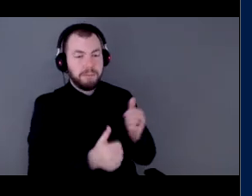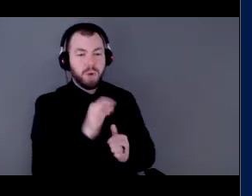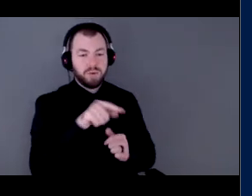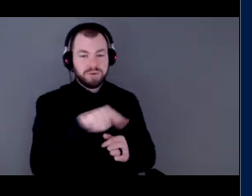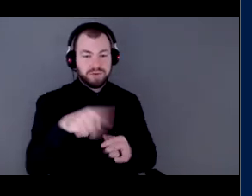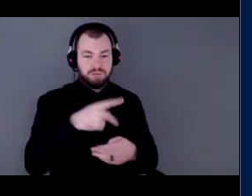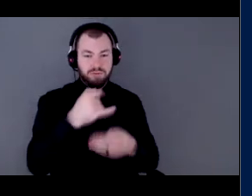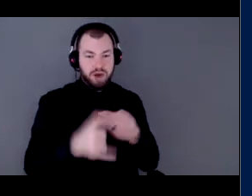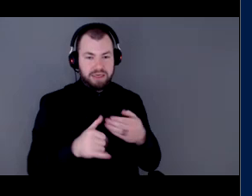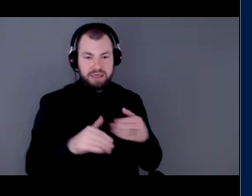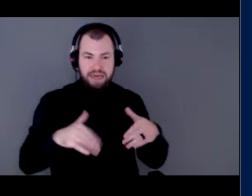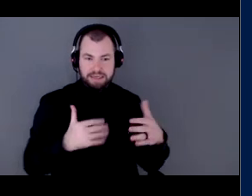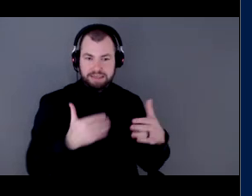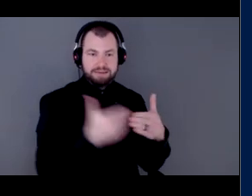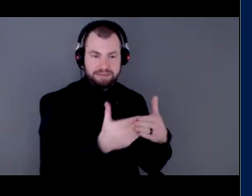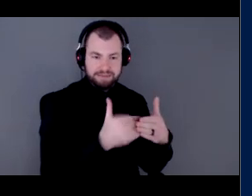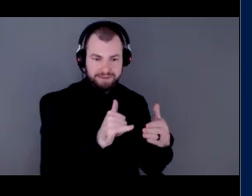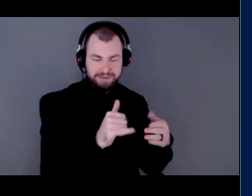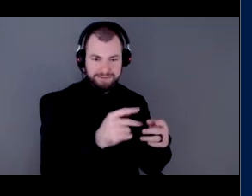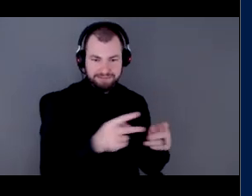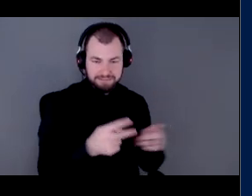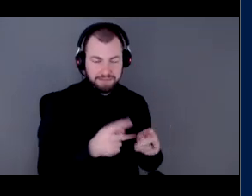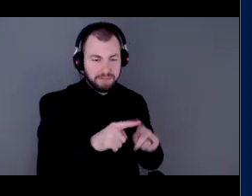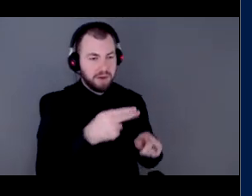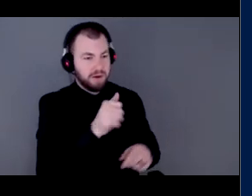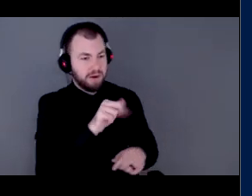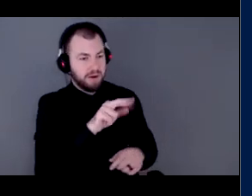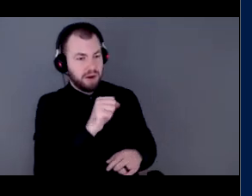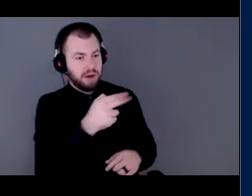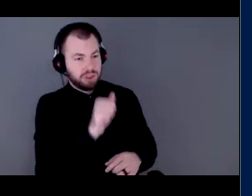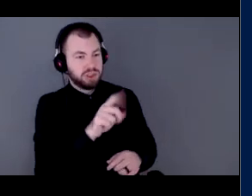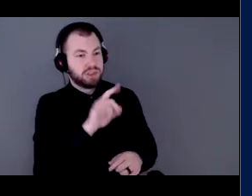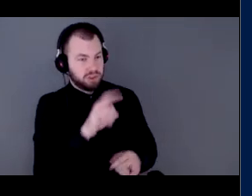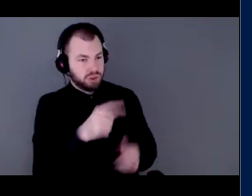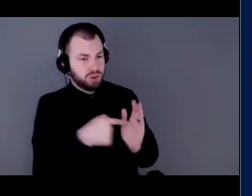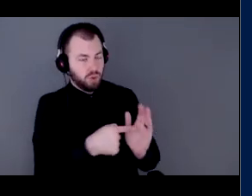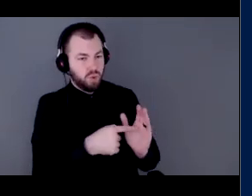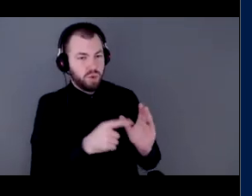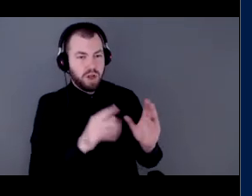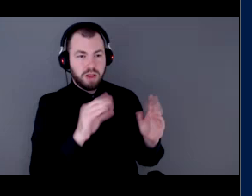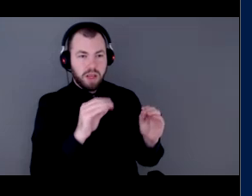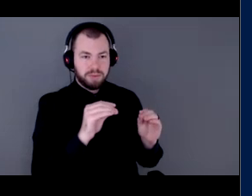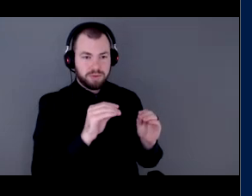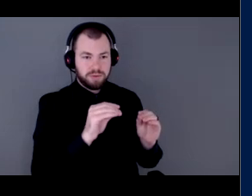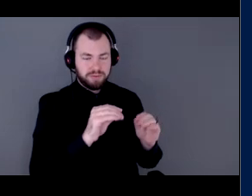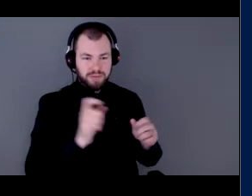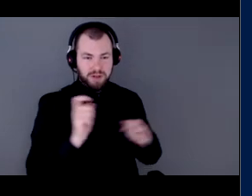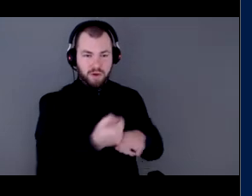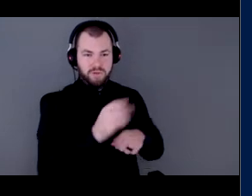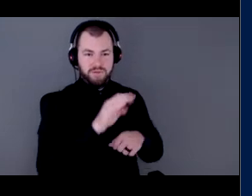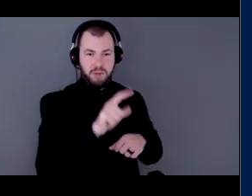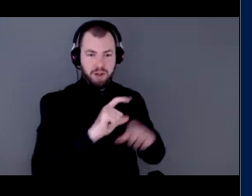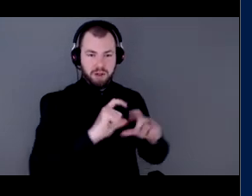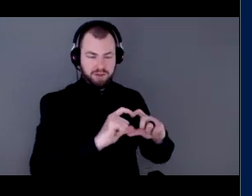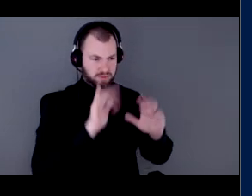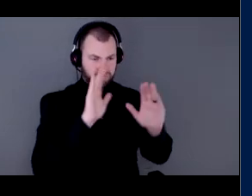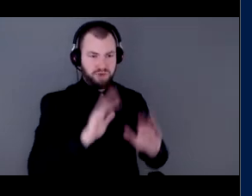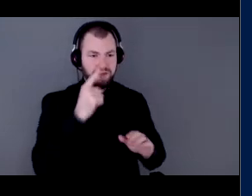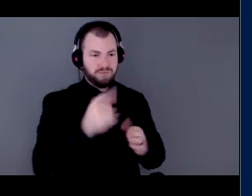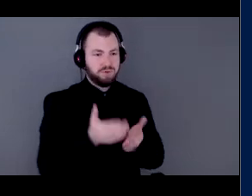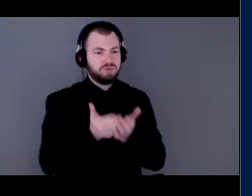but Harsha did show the lobster ball, and you saw the golf ball, great for cruise ships because it was just made